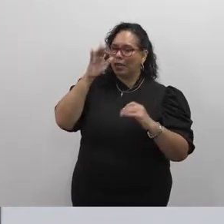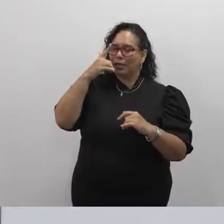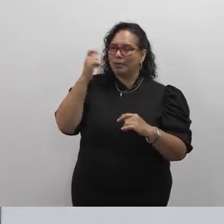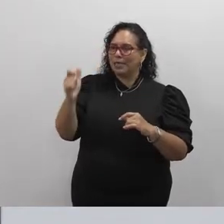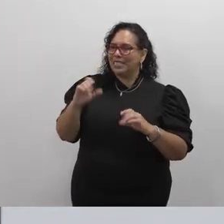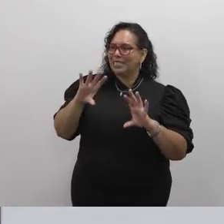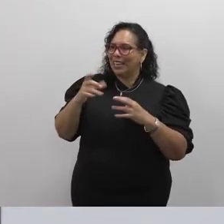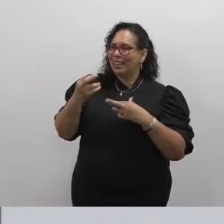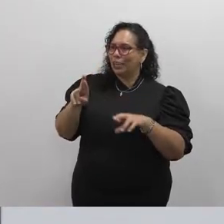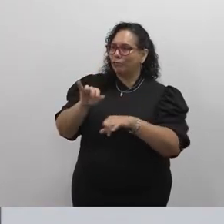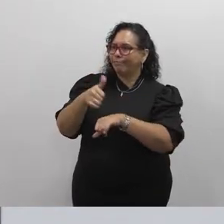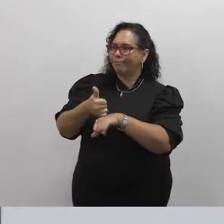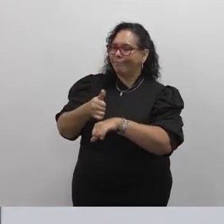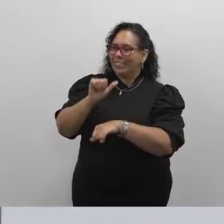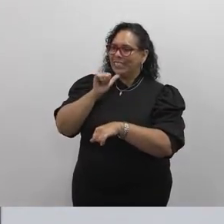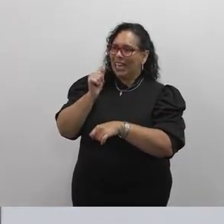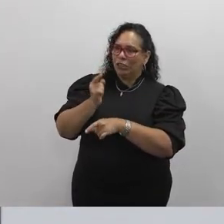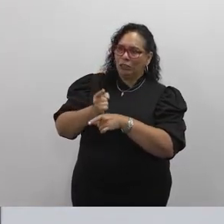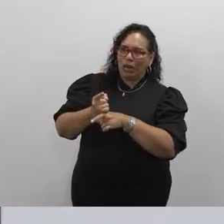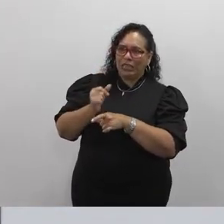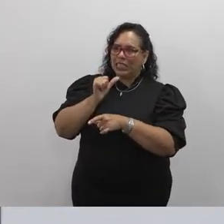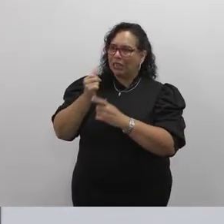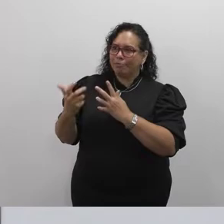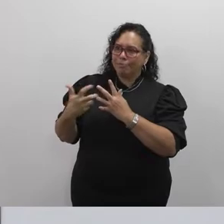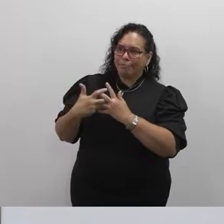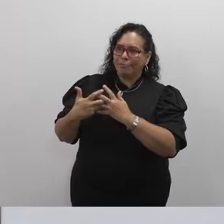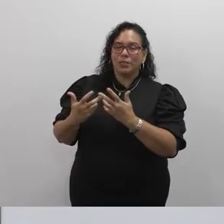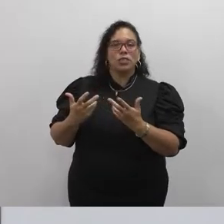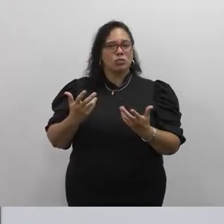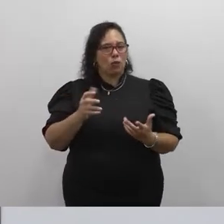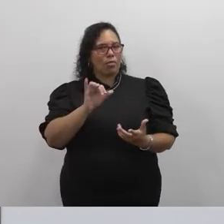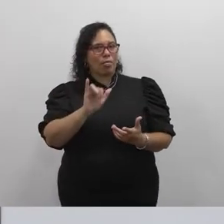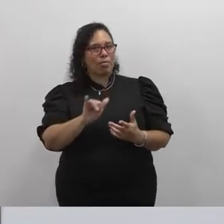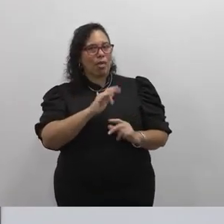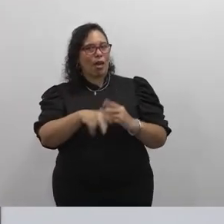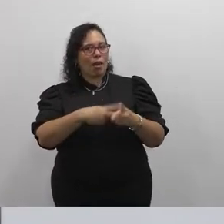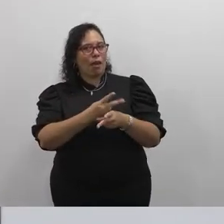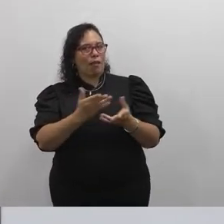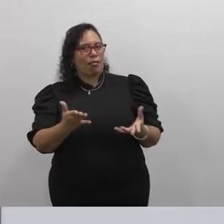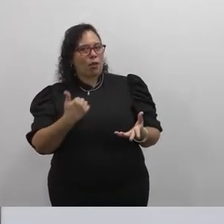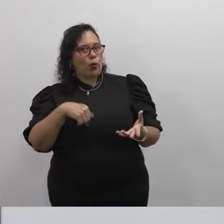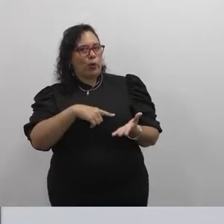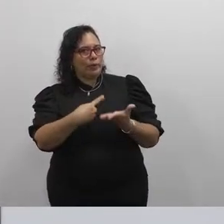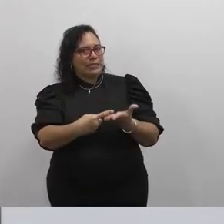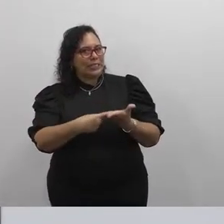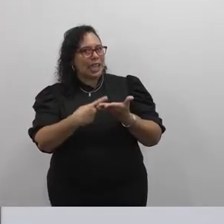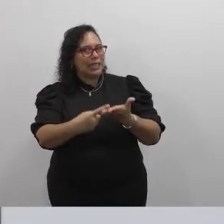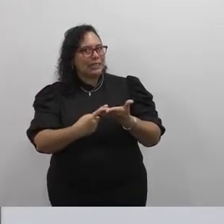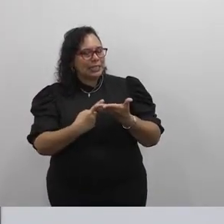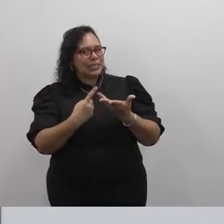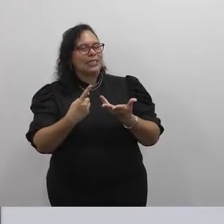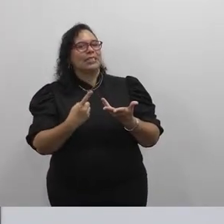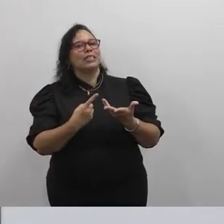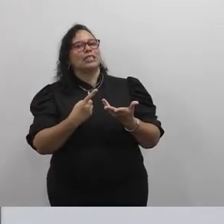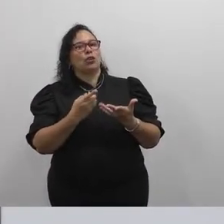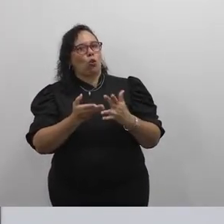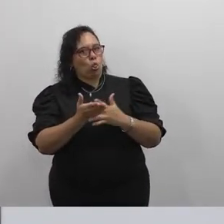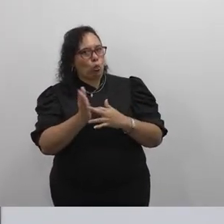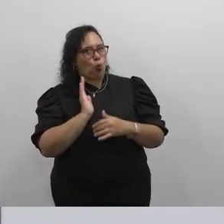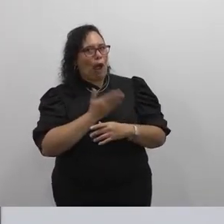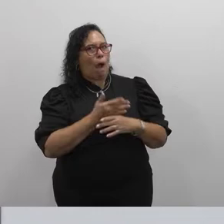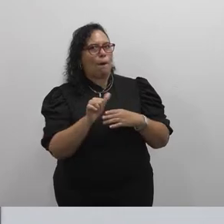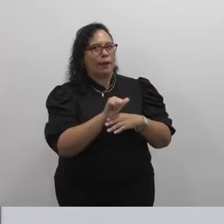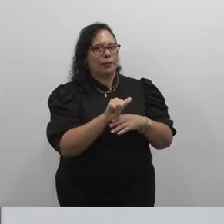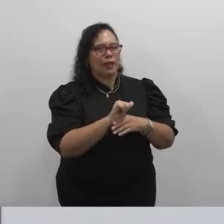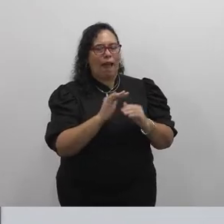classroom setting is just not right. And those are the type of things we were discussing regularly via our exercises. How